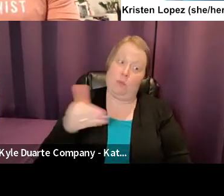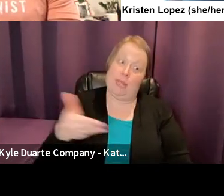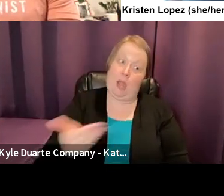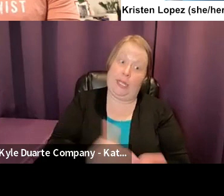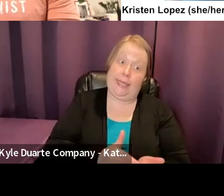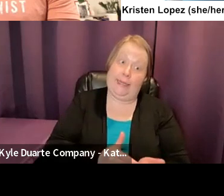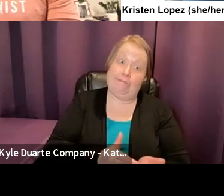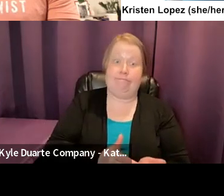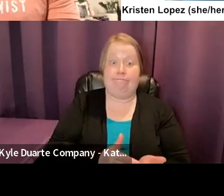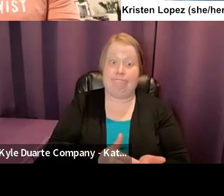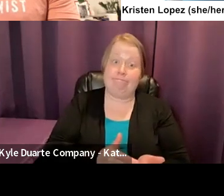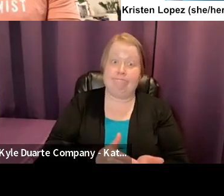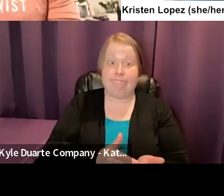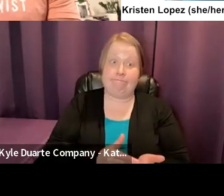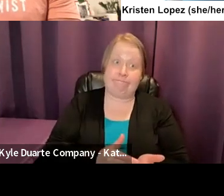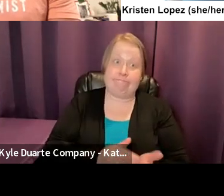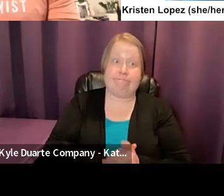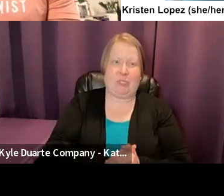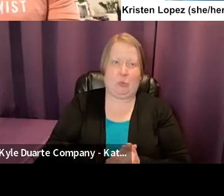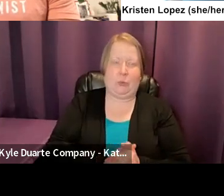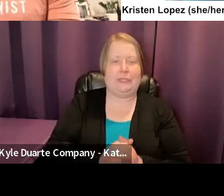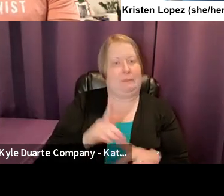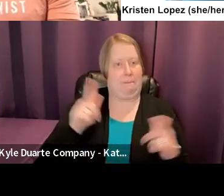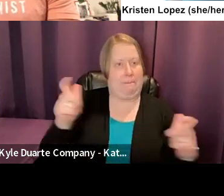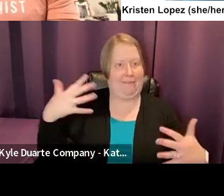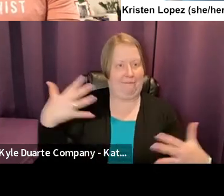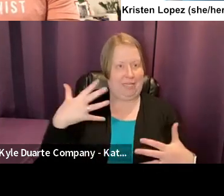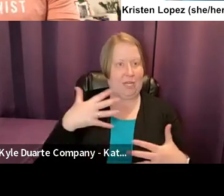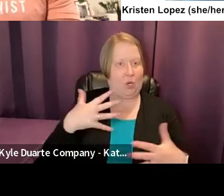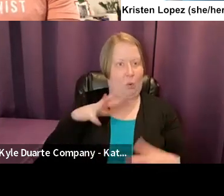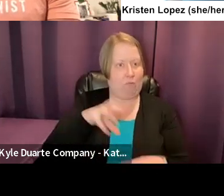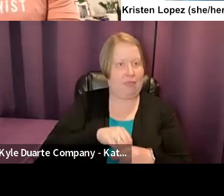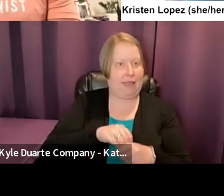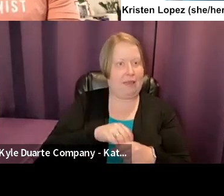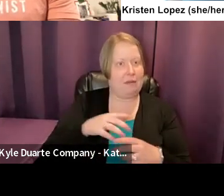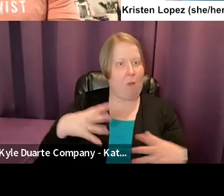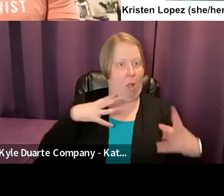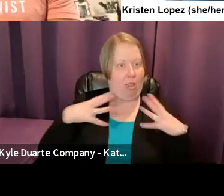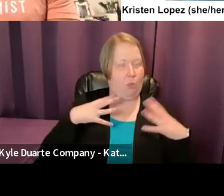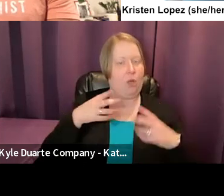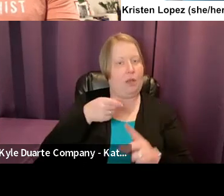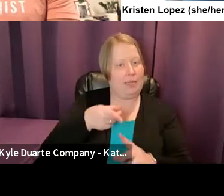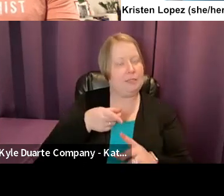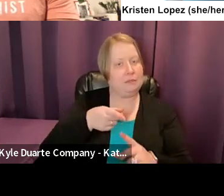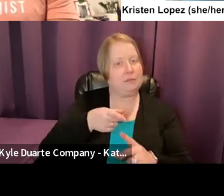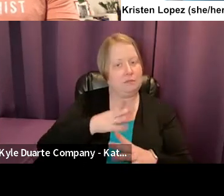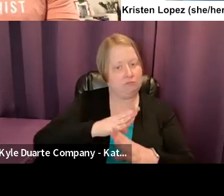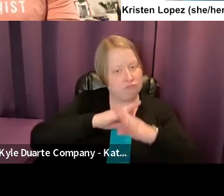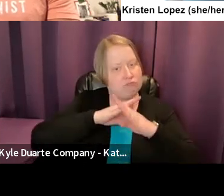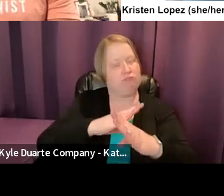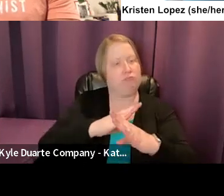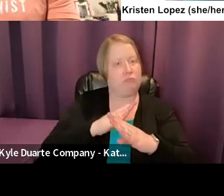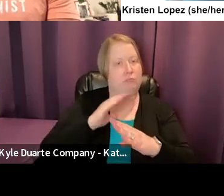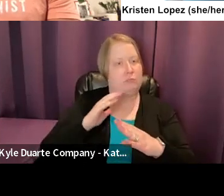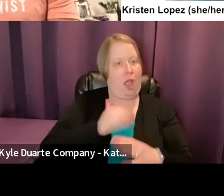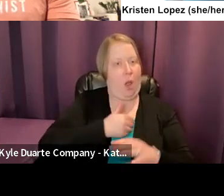And I feel like that's a very big fear in Hollywood that's preventing our forward